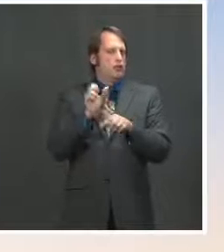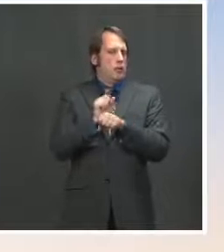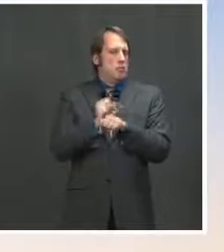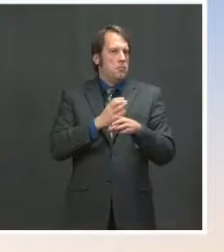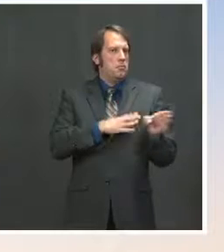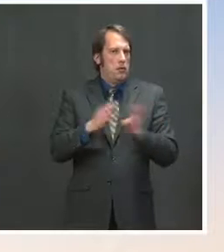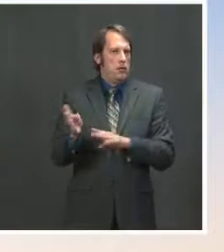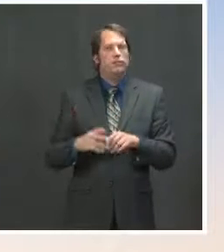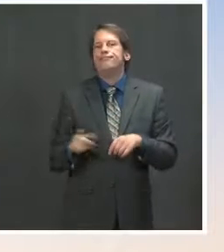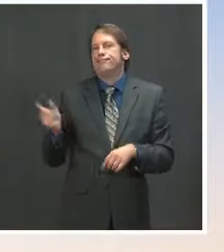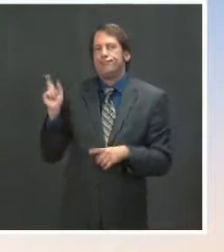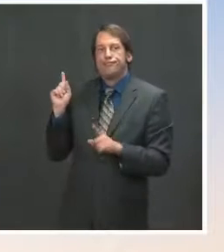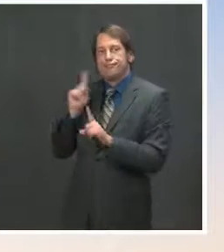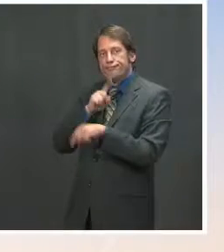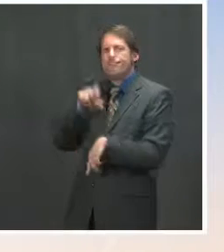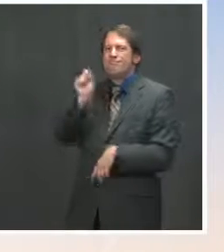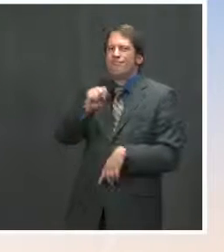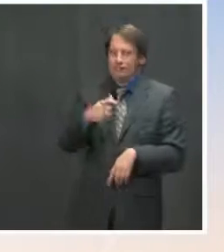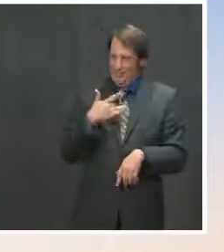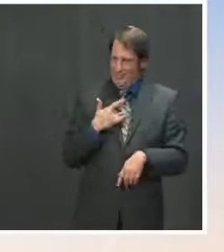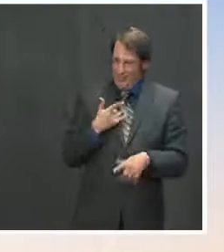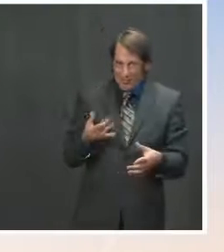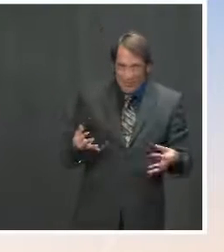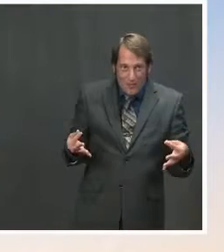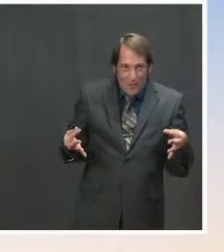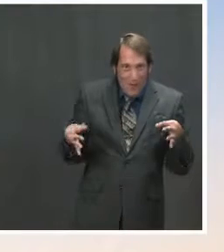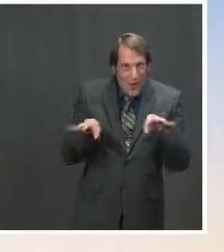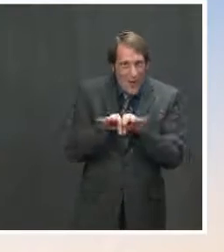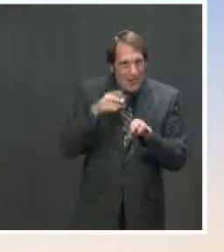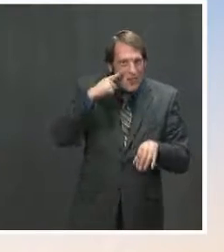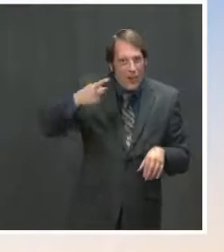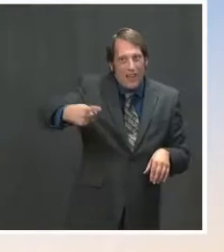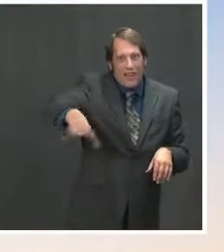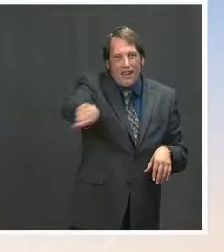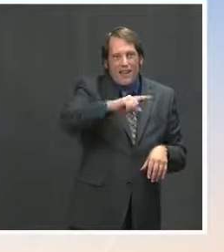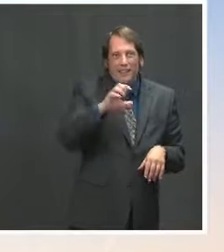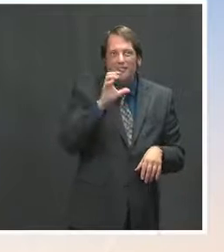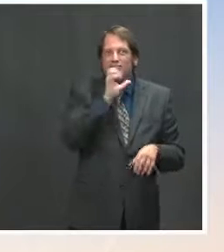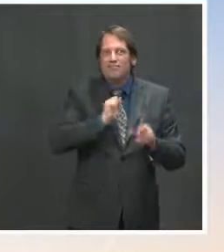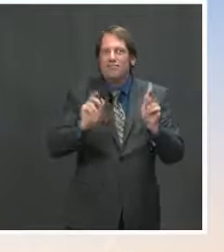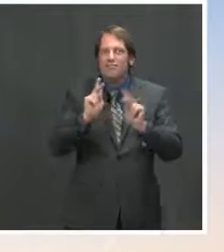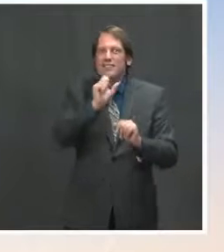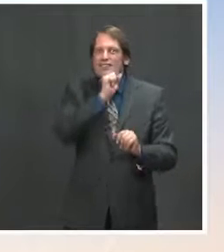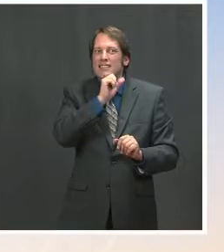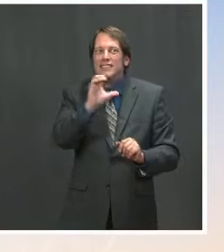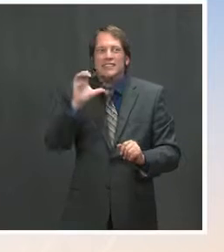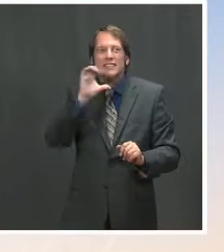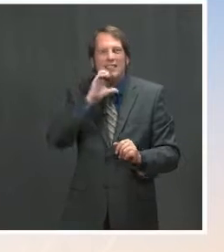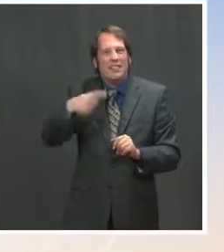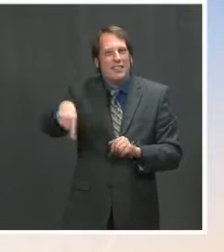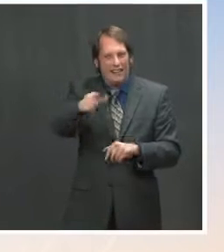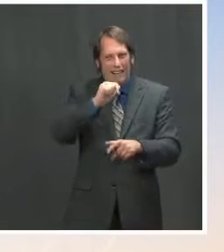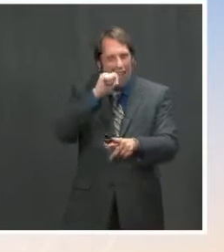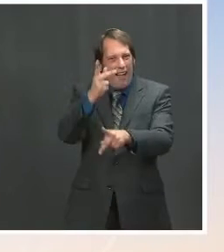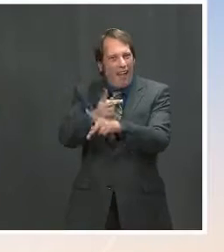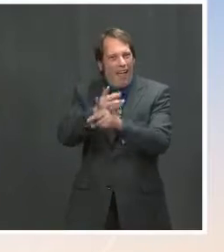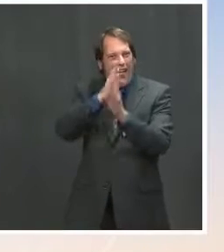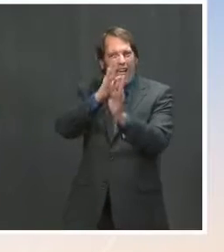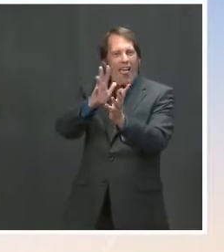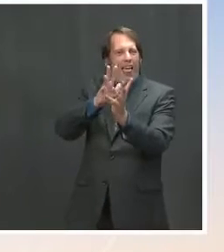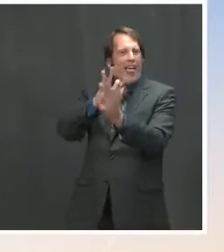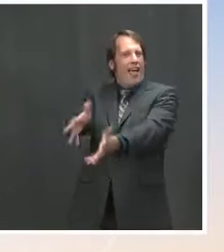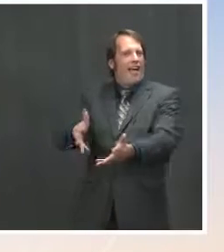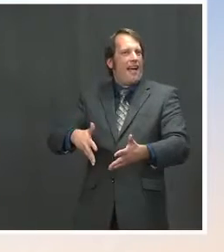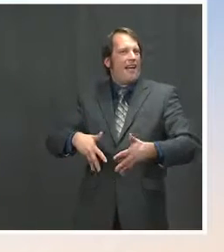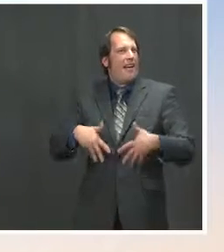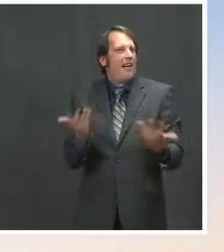and that will help address what we see as a caregiving crisis in our country, where 2 million women have left the workforce. A lot of those